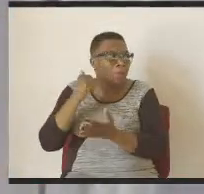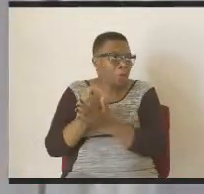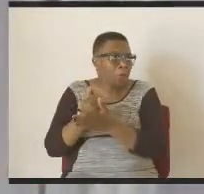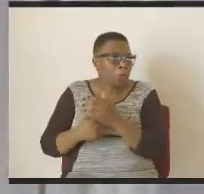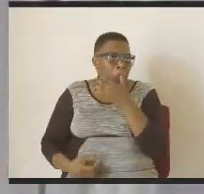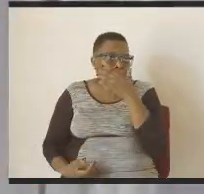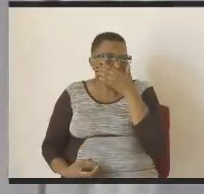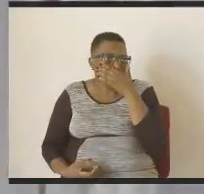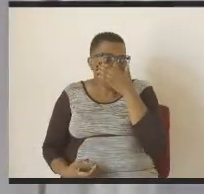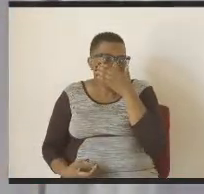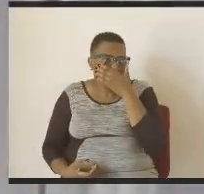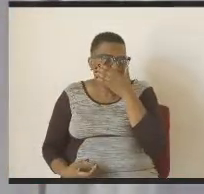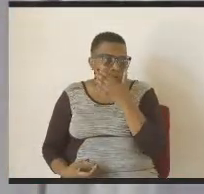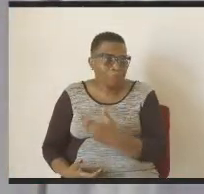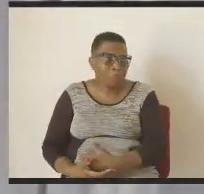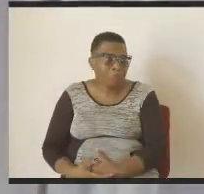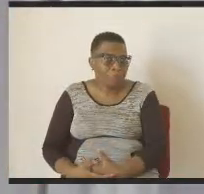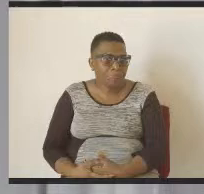amen.